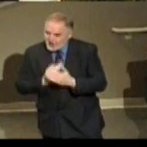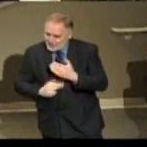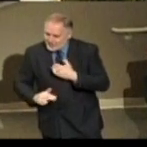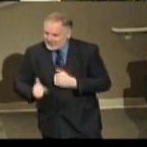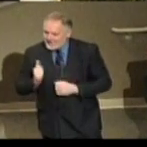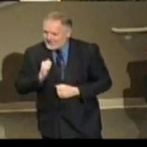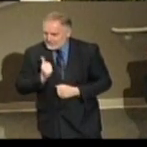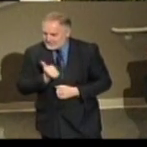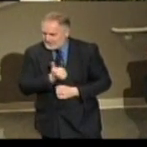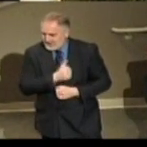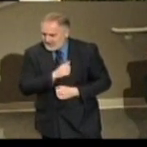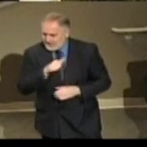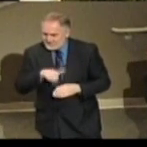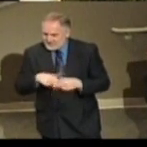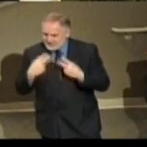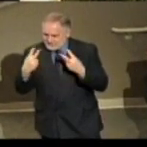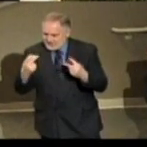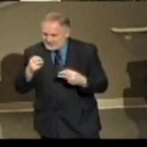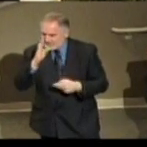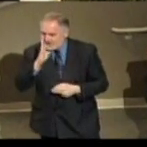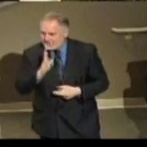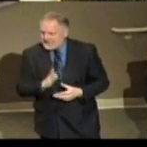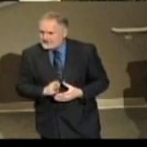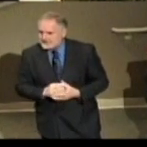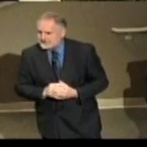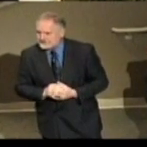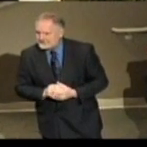yourself in the sight of God?